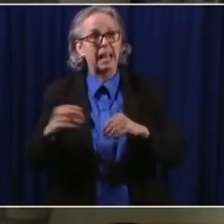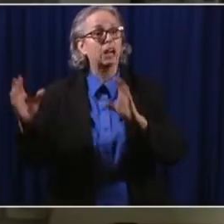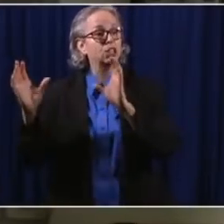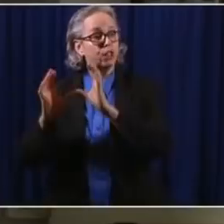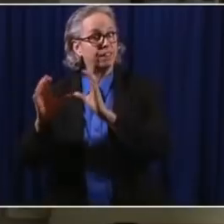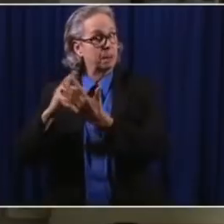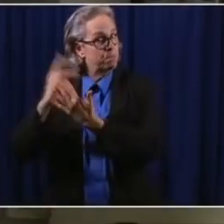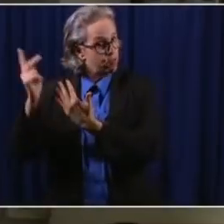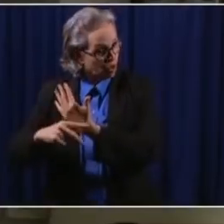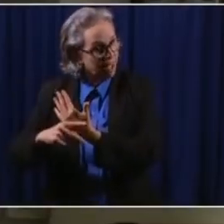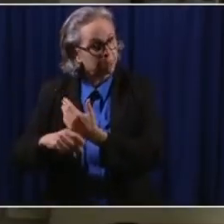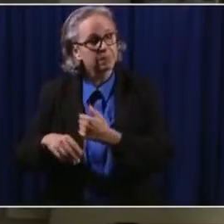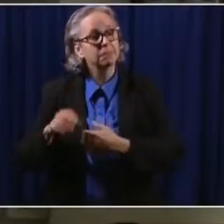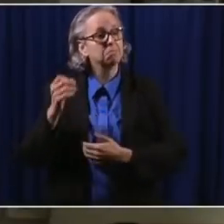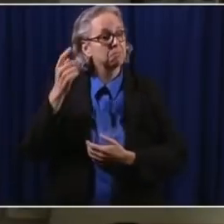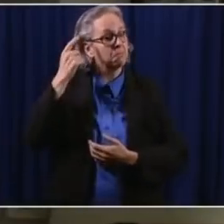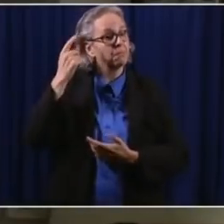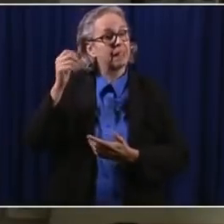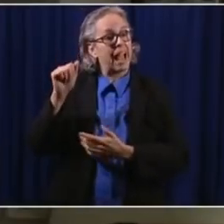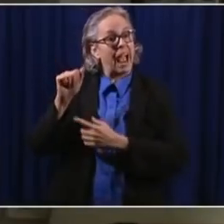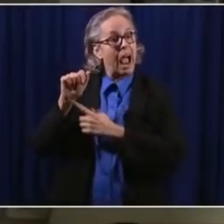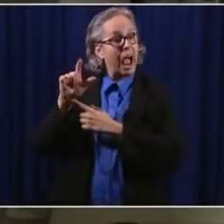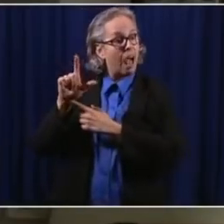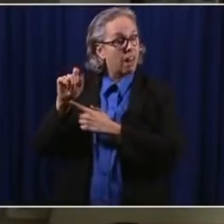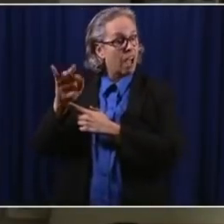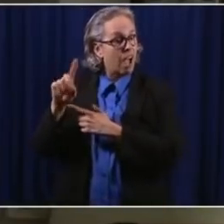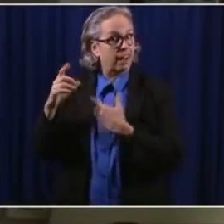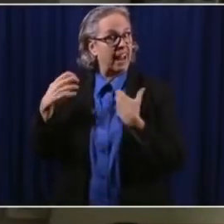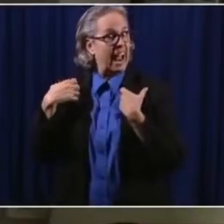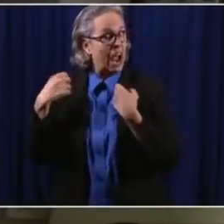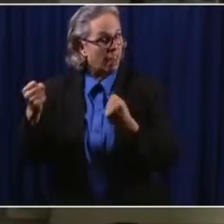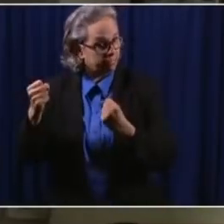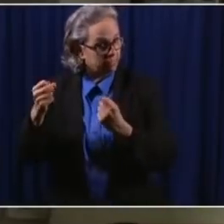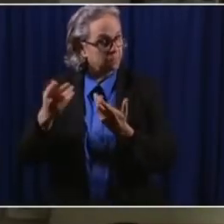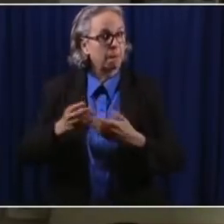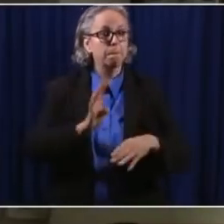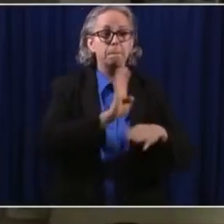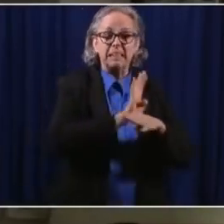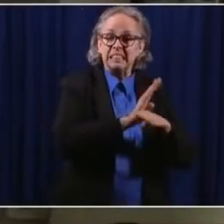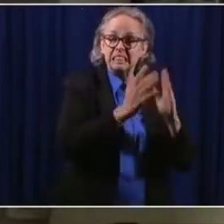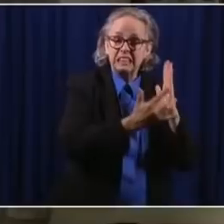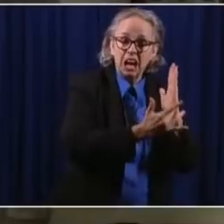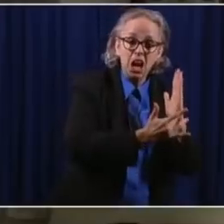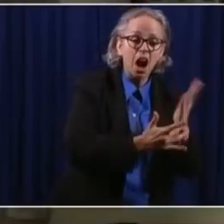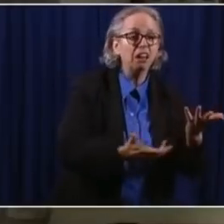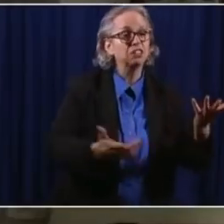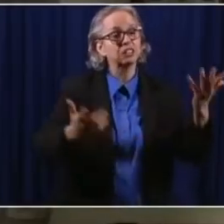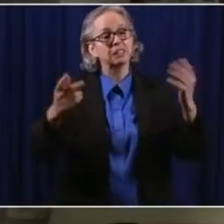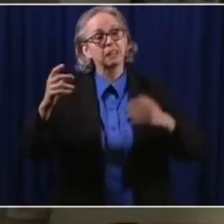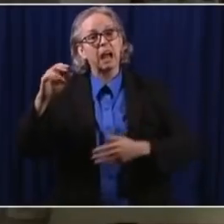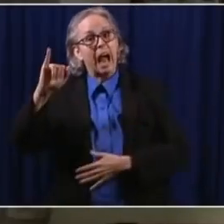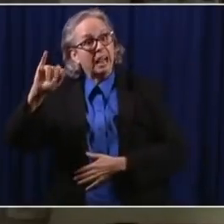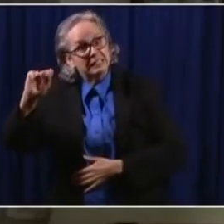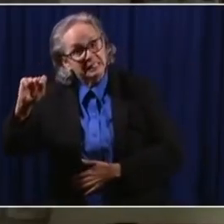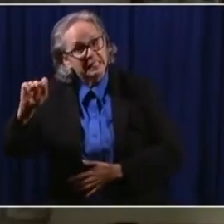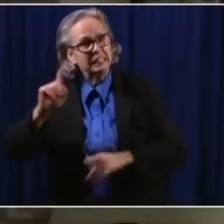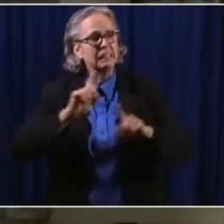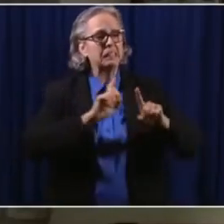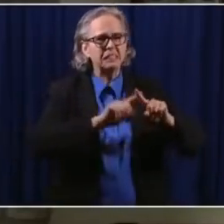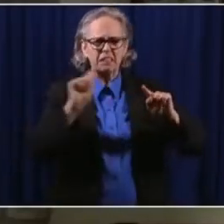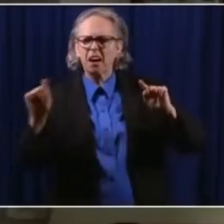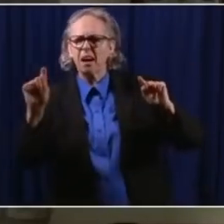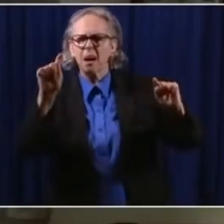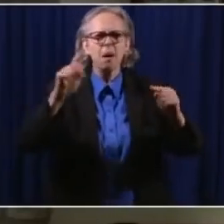preservation, restoration, business, engineering technology, information technology, industrial trades, and public